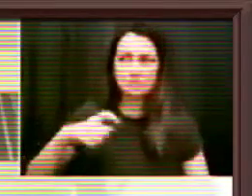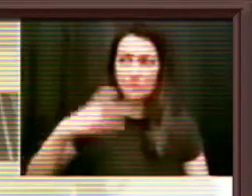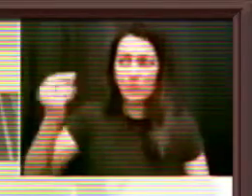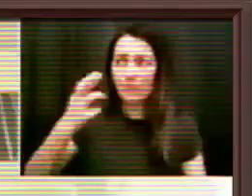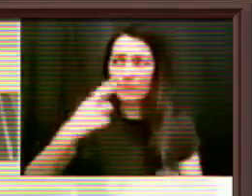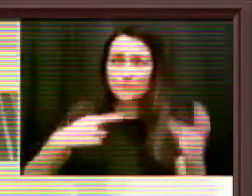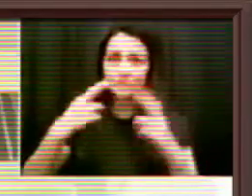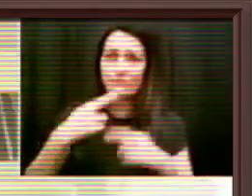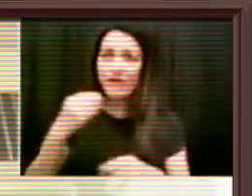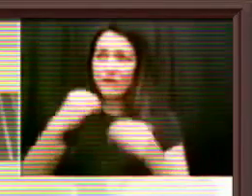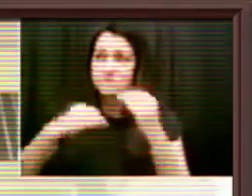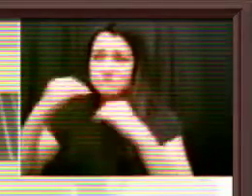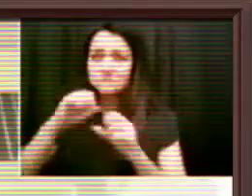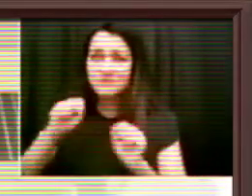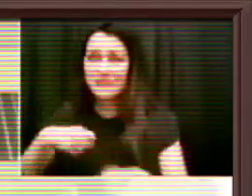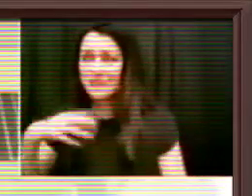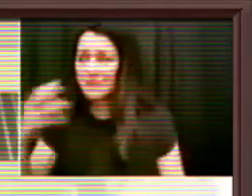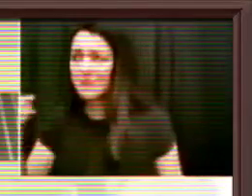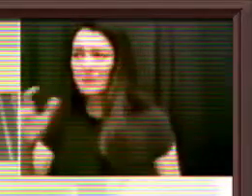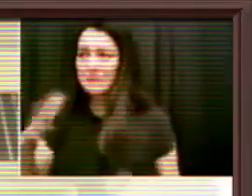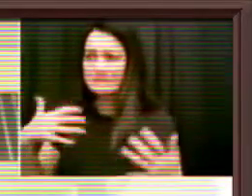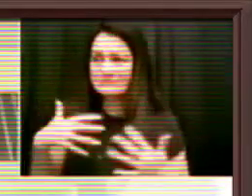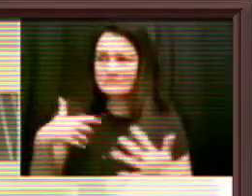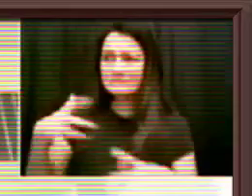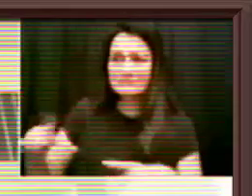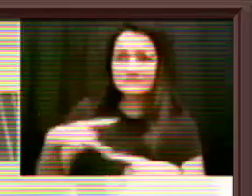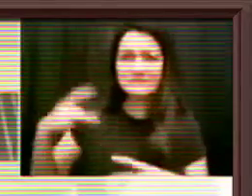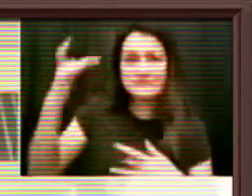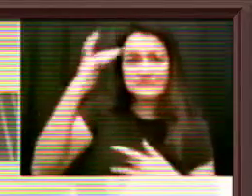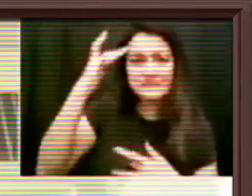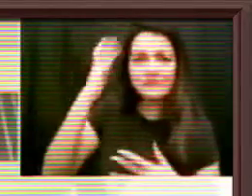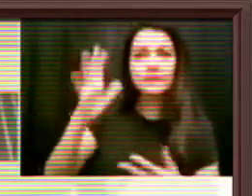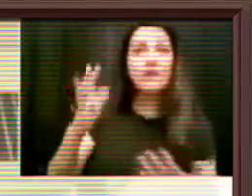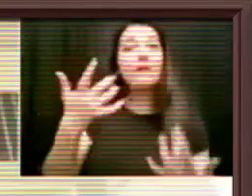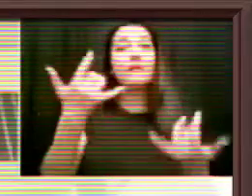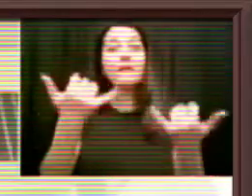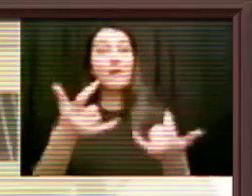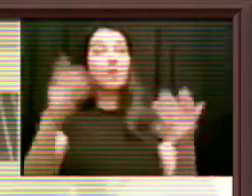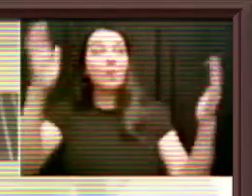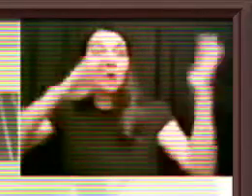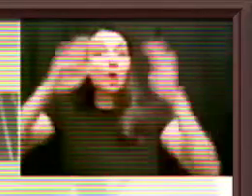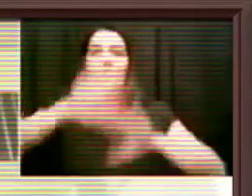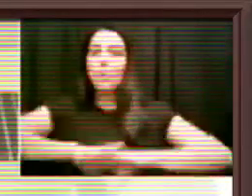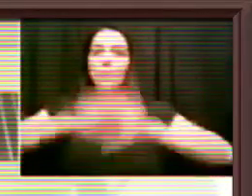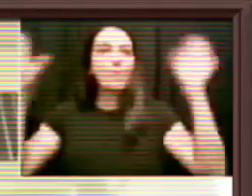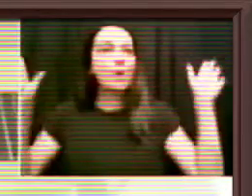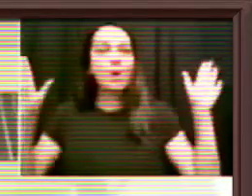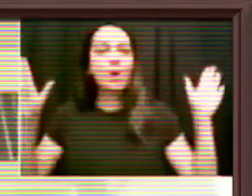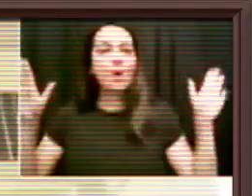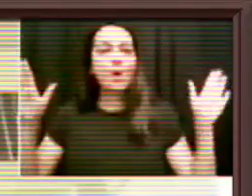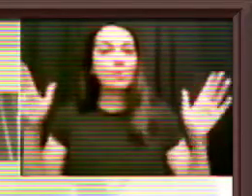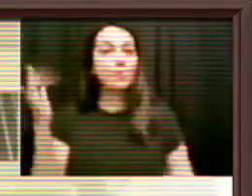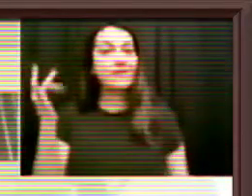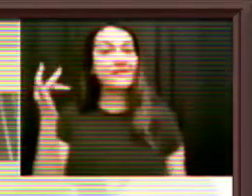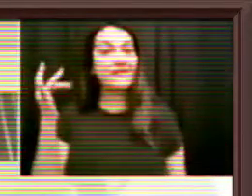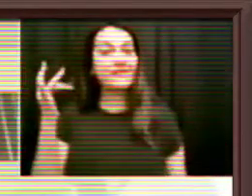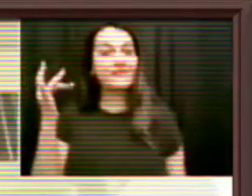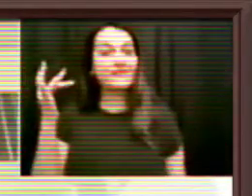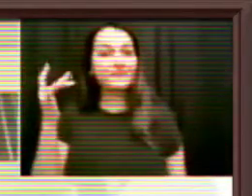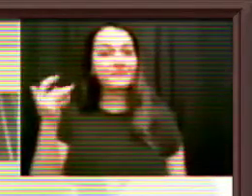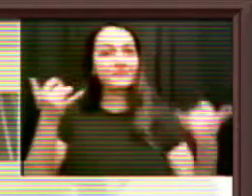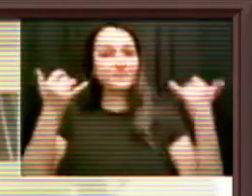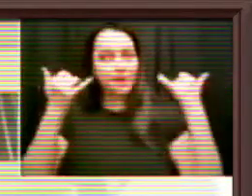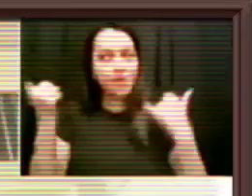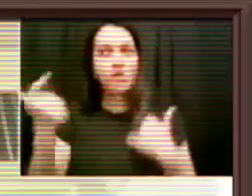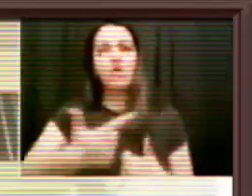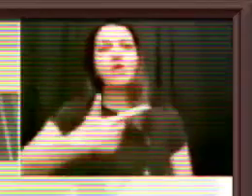what felt good and what felt good to them. I don't want to hear nothing about no, you know, wishing